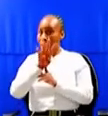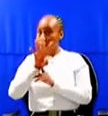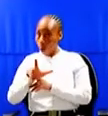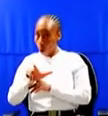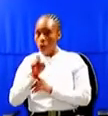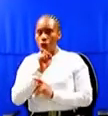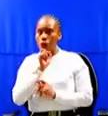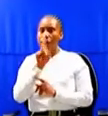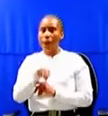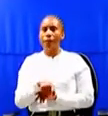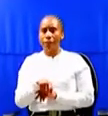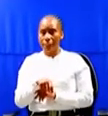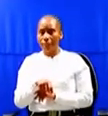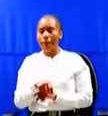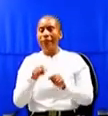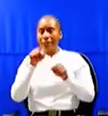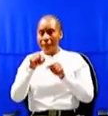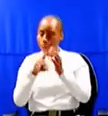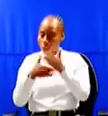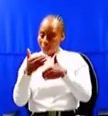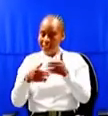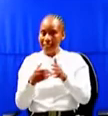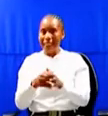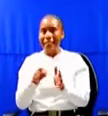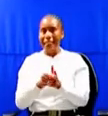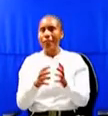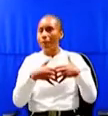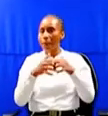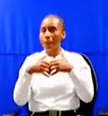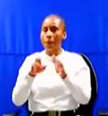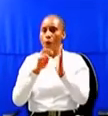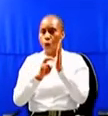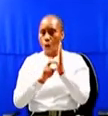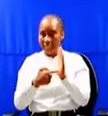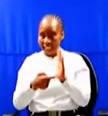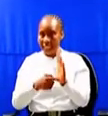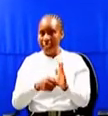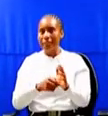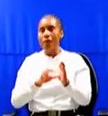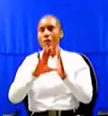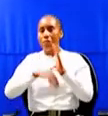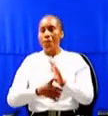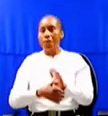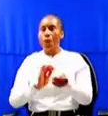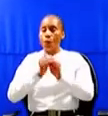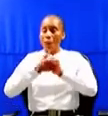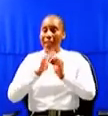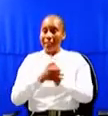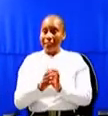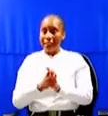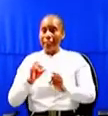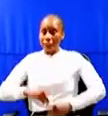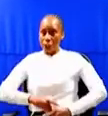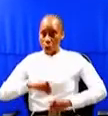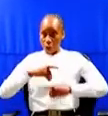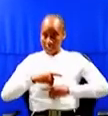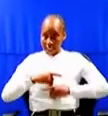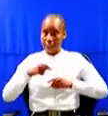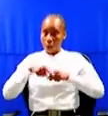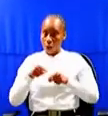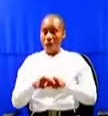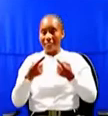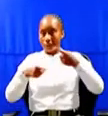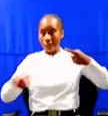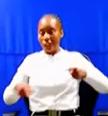the 17-step process set out in the rules is designed to protect the dignity and effectiveness of the very Chapter 9